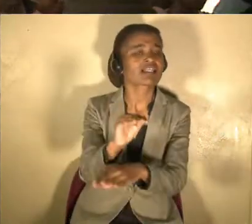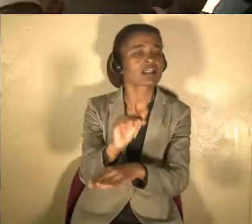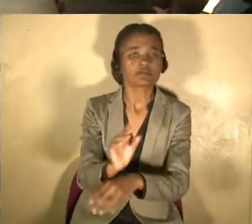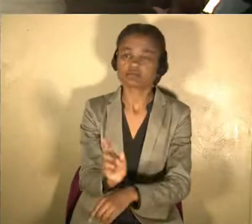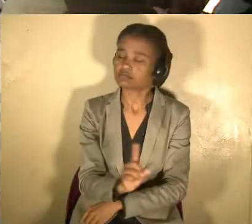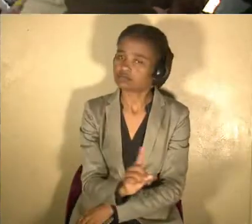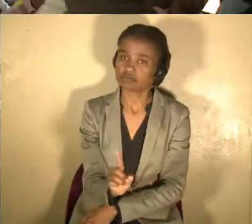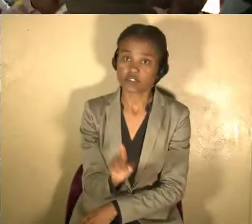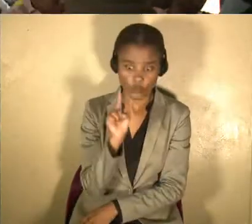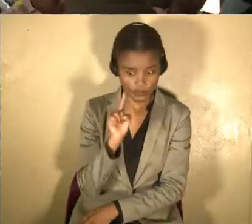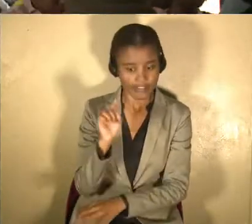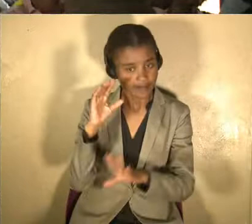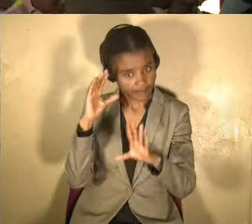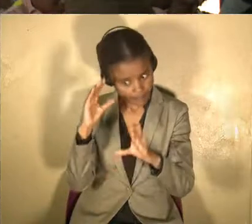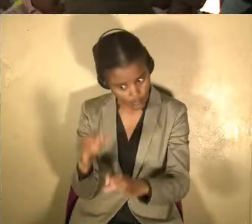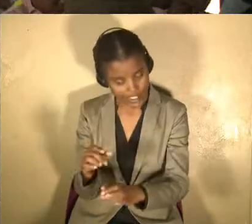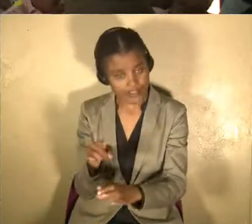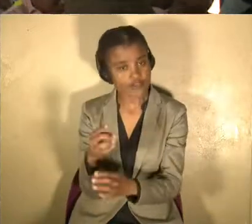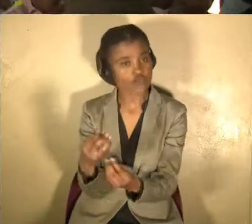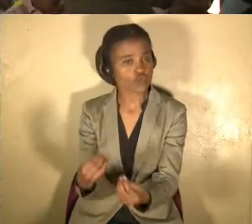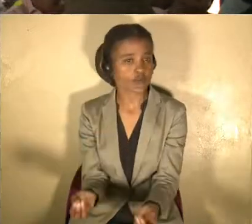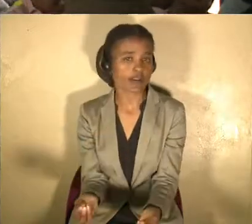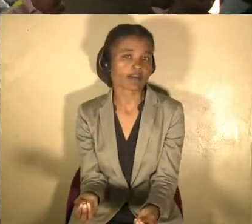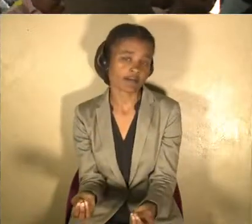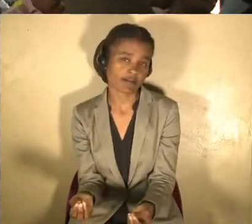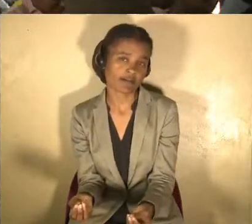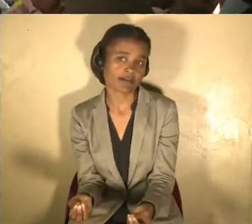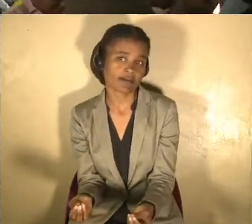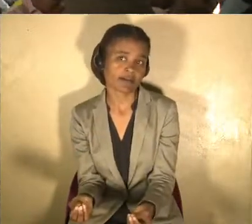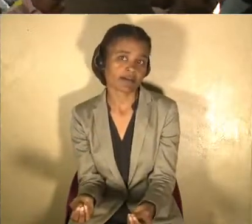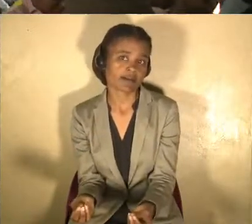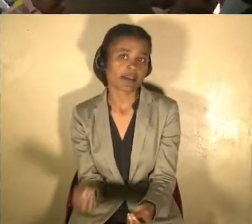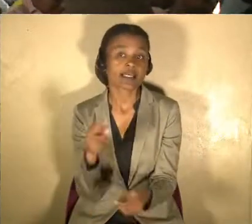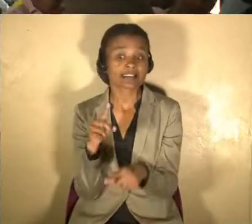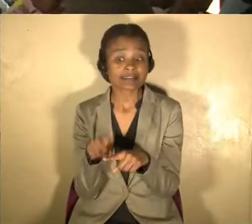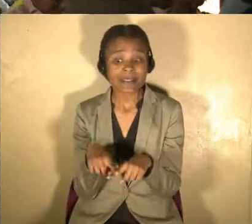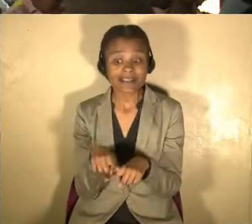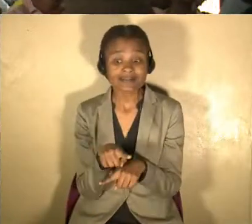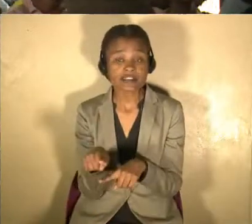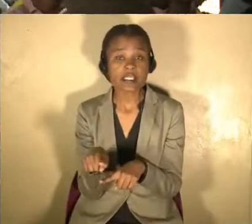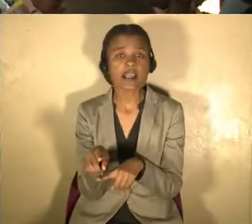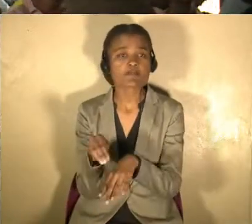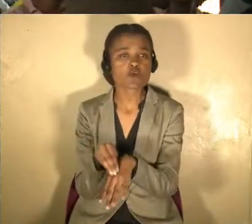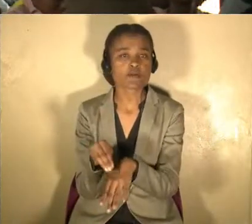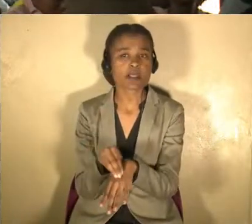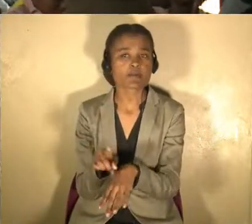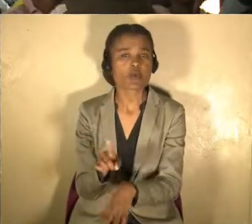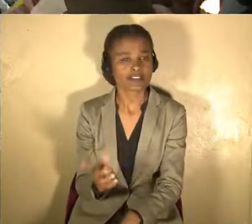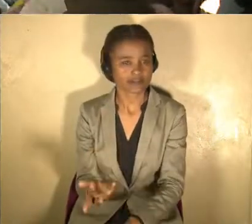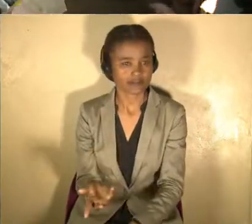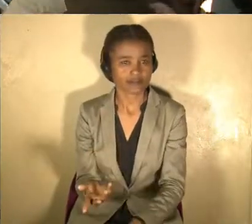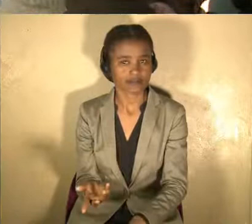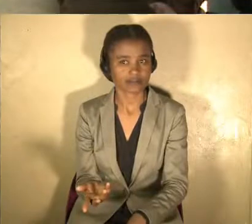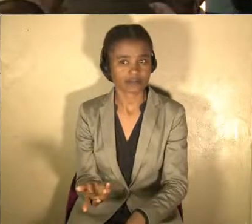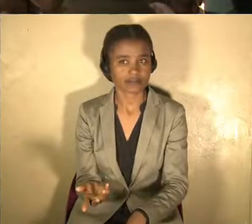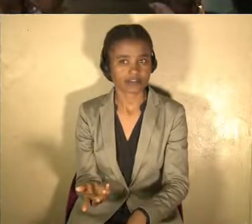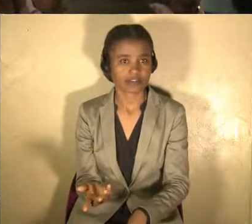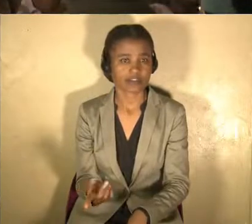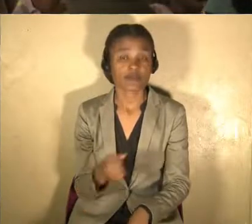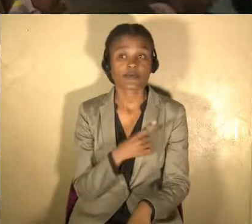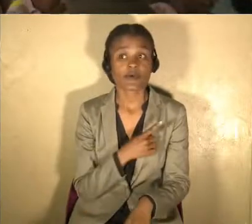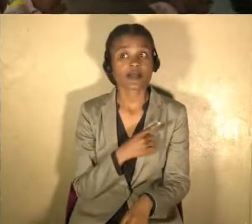mo lomo sanse a ikre according to matata anako eo. Mare bana go ya ka di social